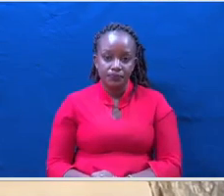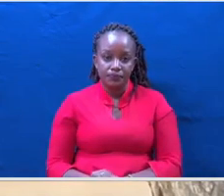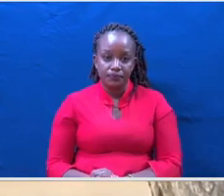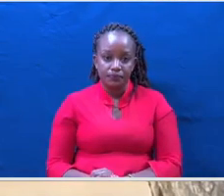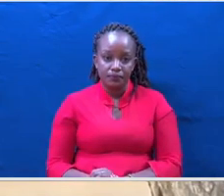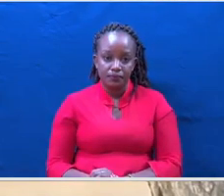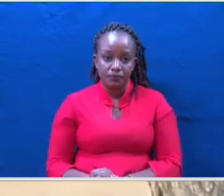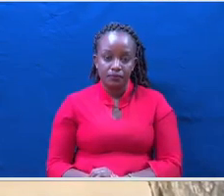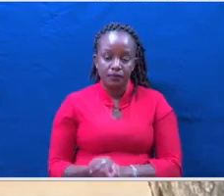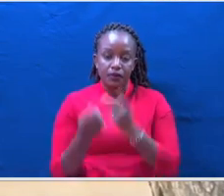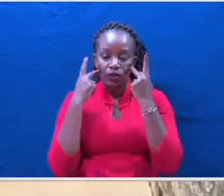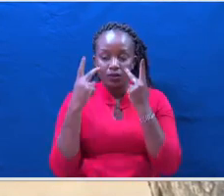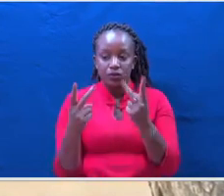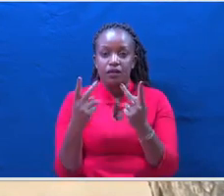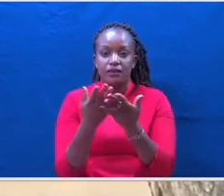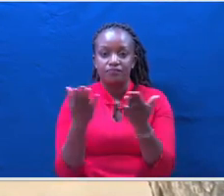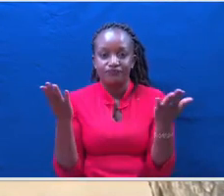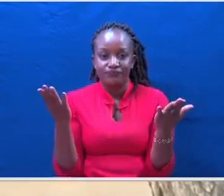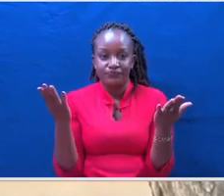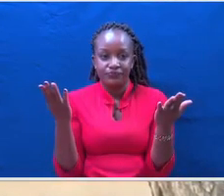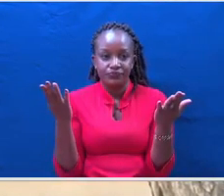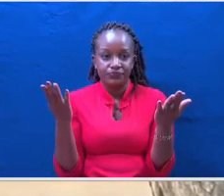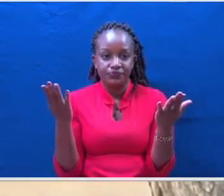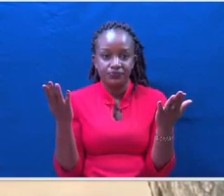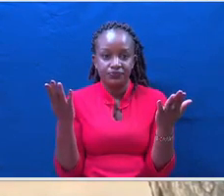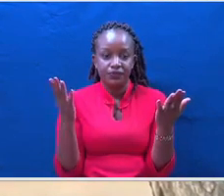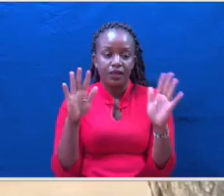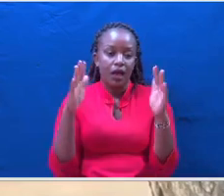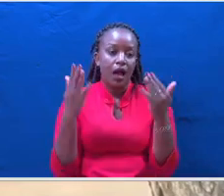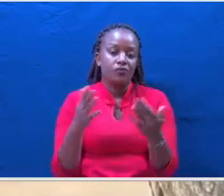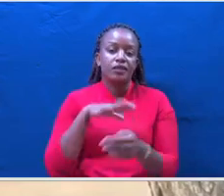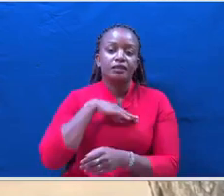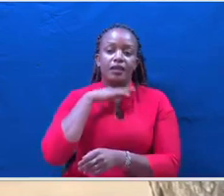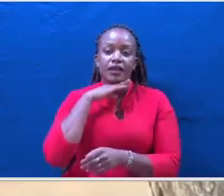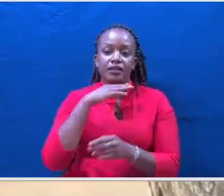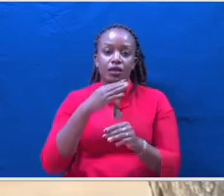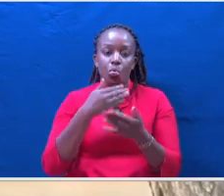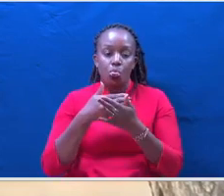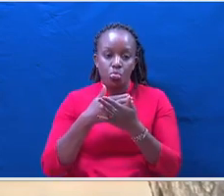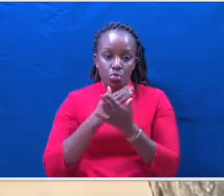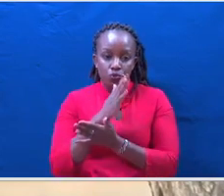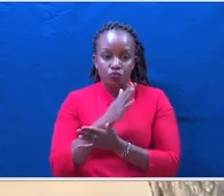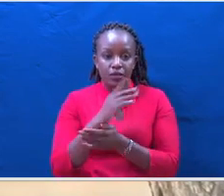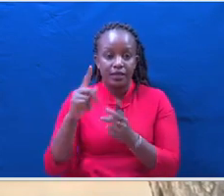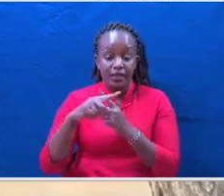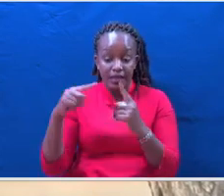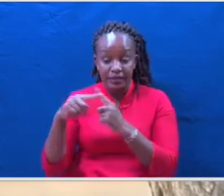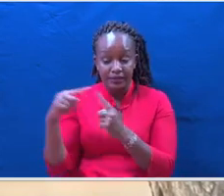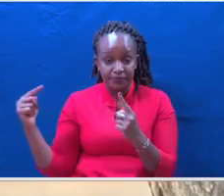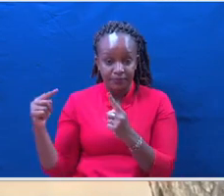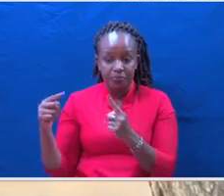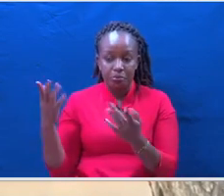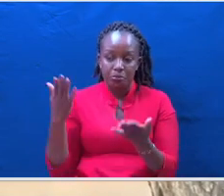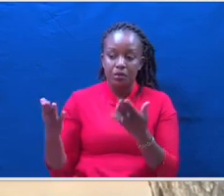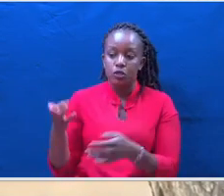the plagues, and how horribly some of them died due to poachers, being shot